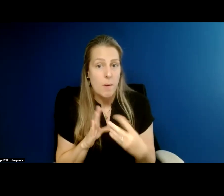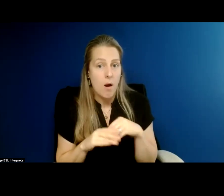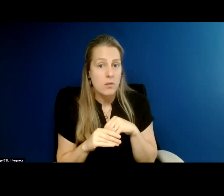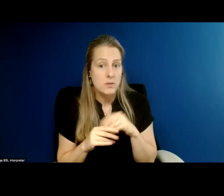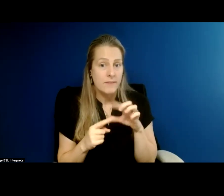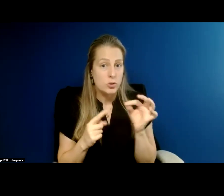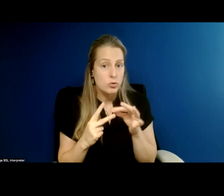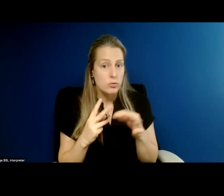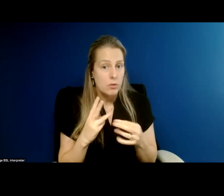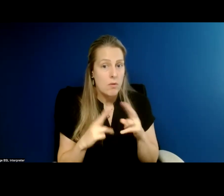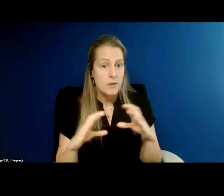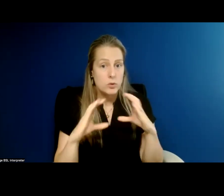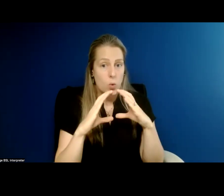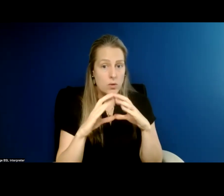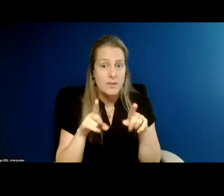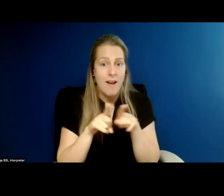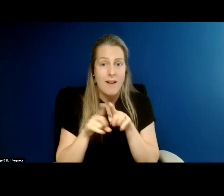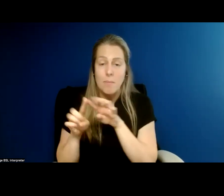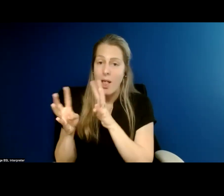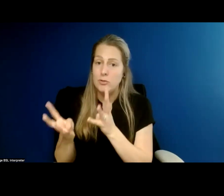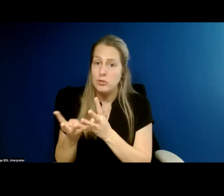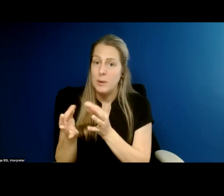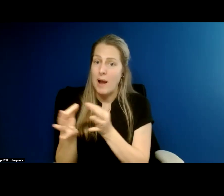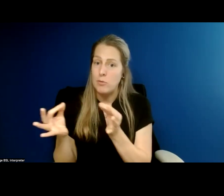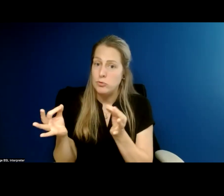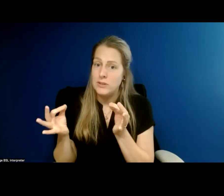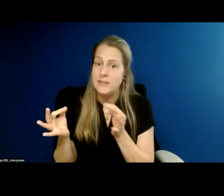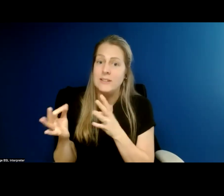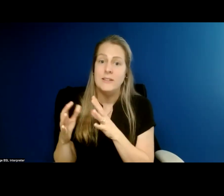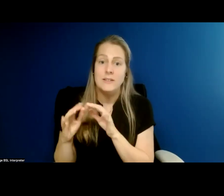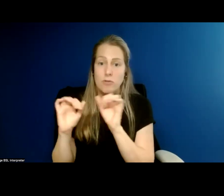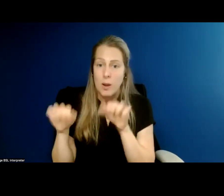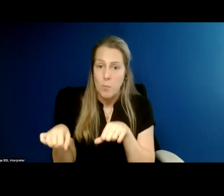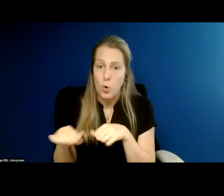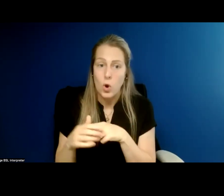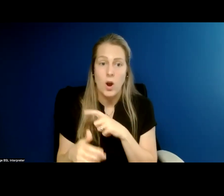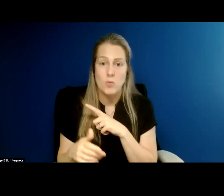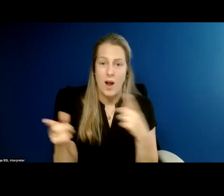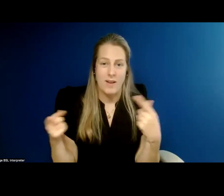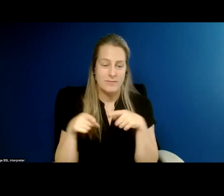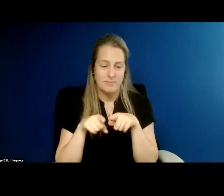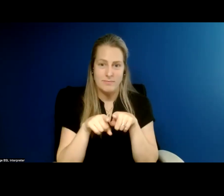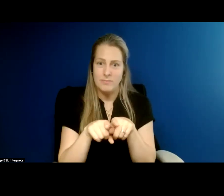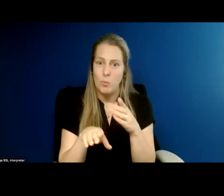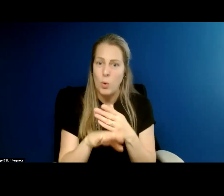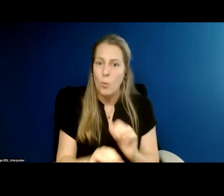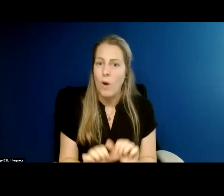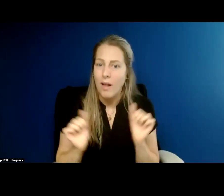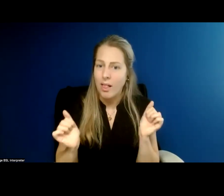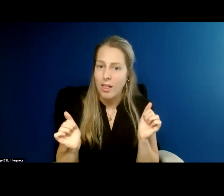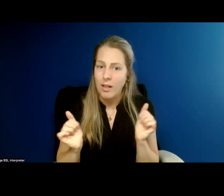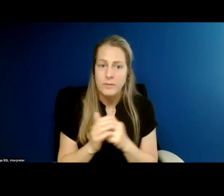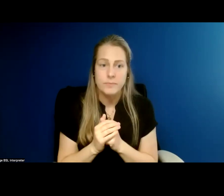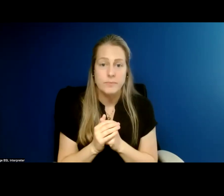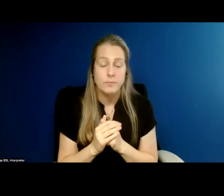of the planetary boundaries framework. I think that's why they work so well together. As Kate showed on her very, very first slide, really